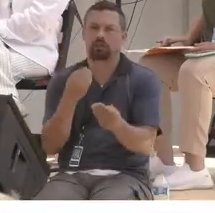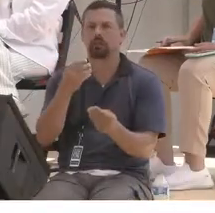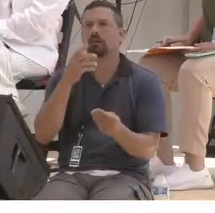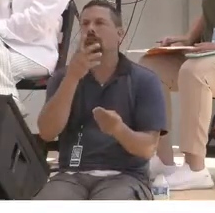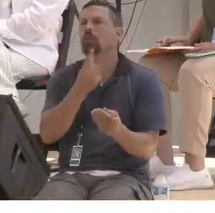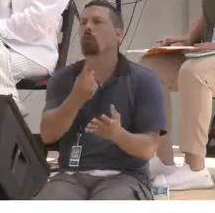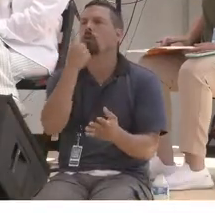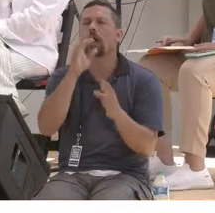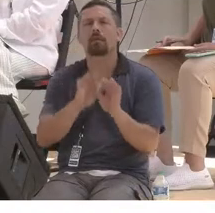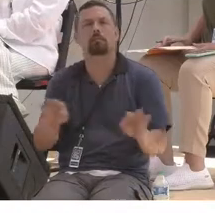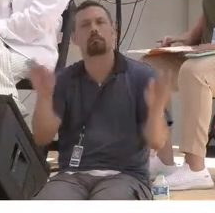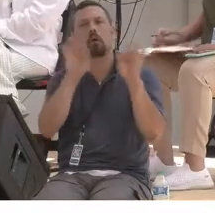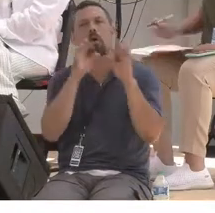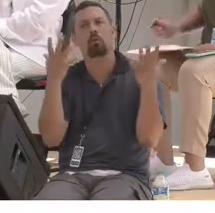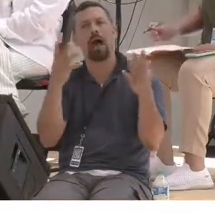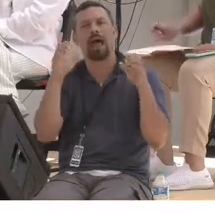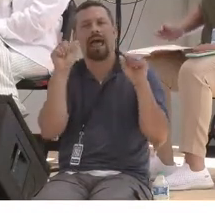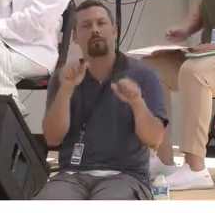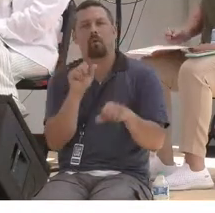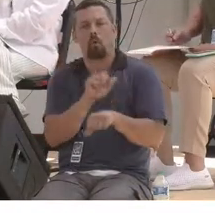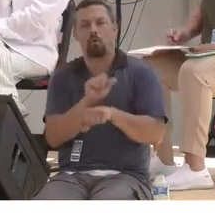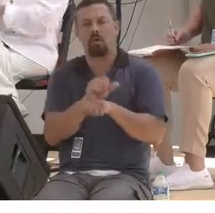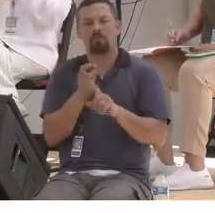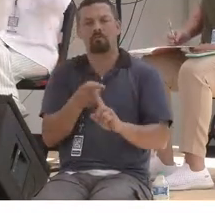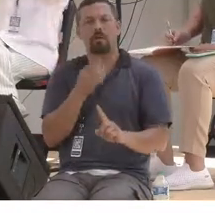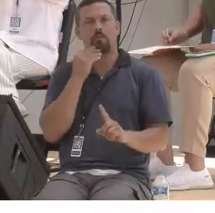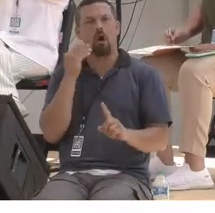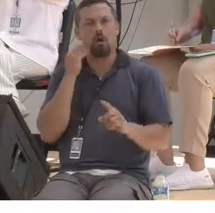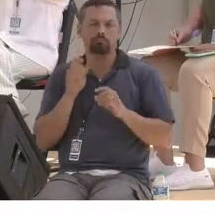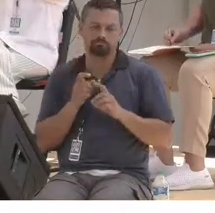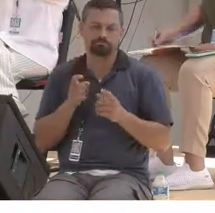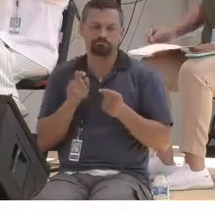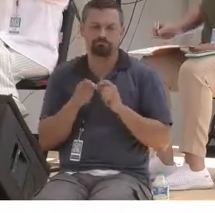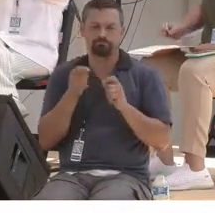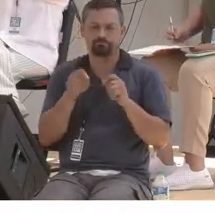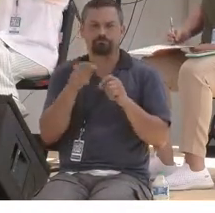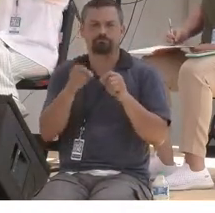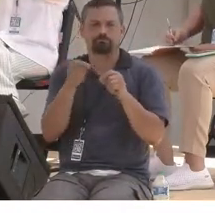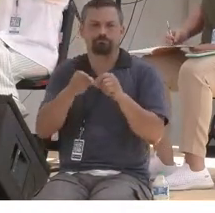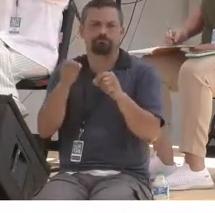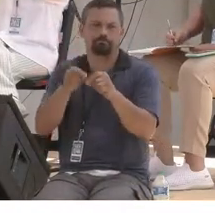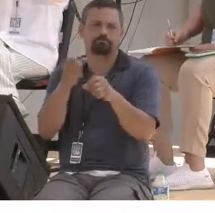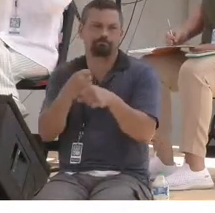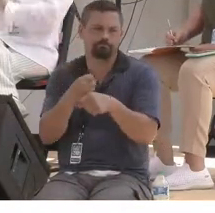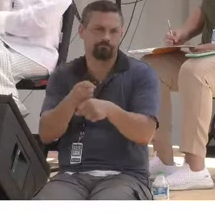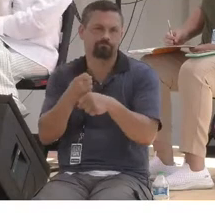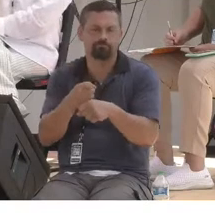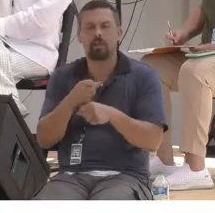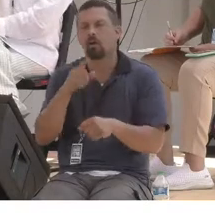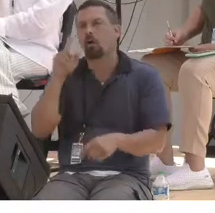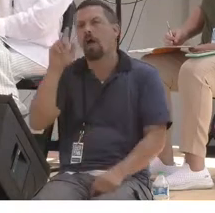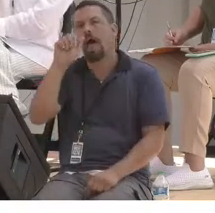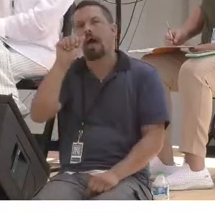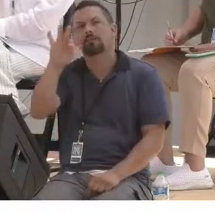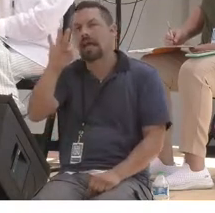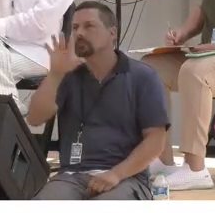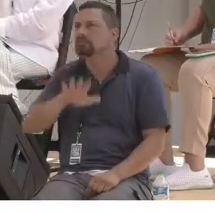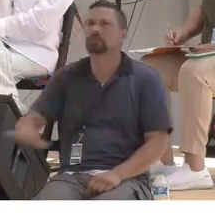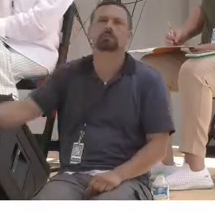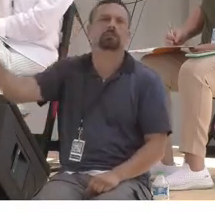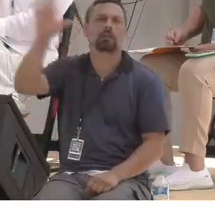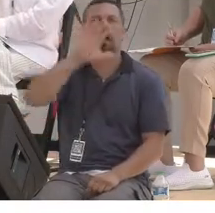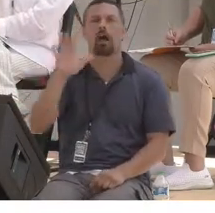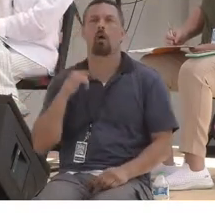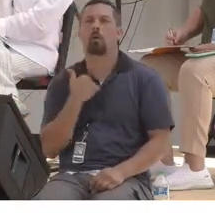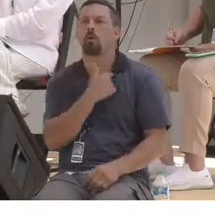important thing was that they were able to work from homes on these carpets. So we distribute the looms out to the homes all around Afghanistan. Our access, our reach was much